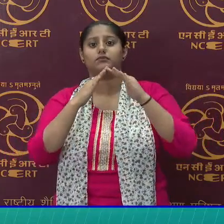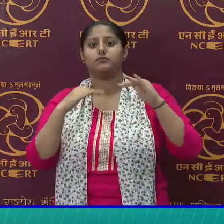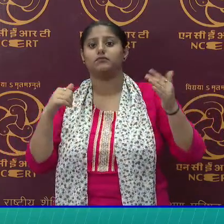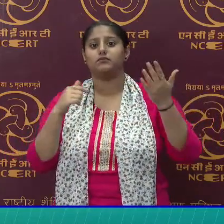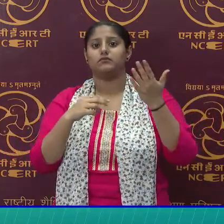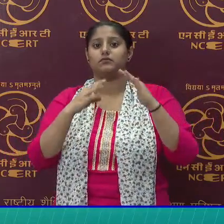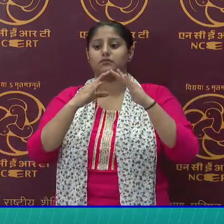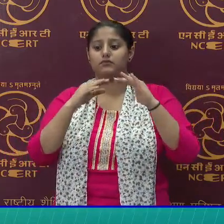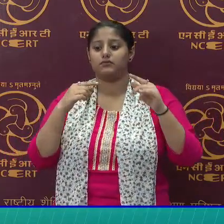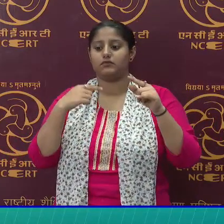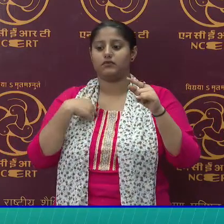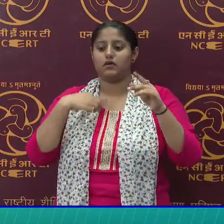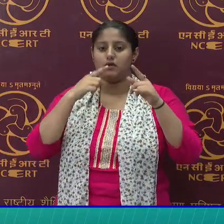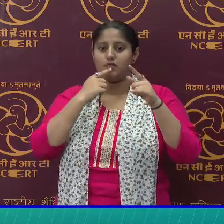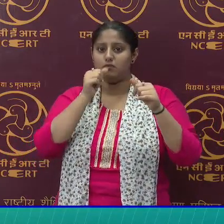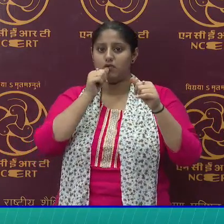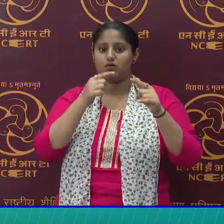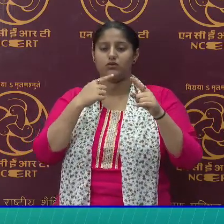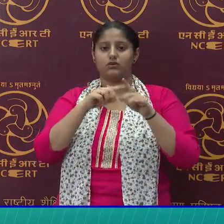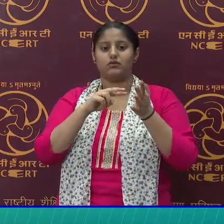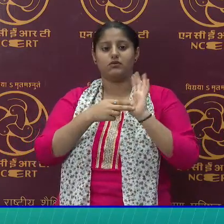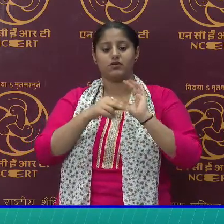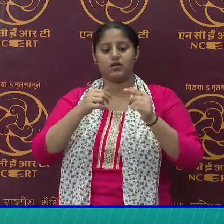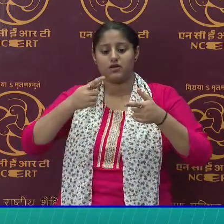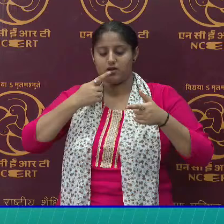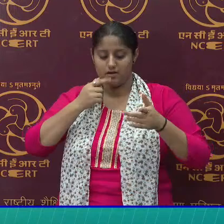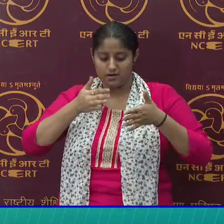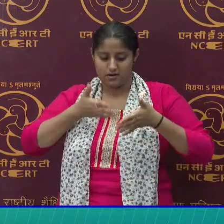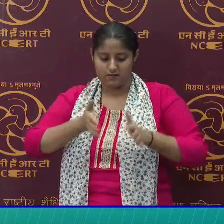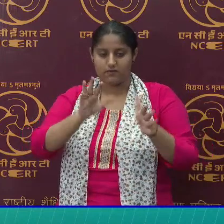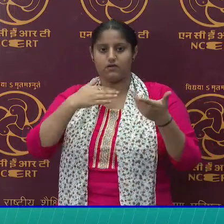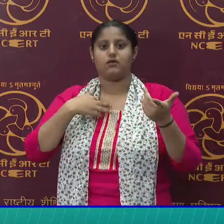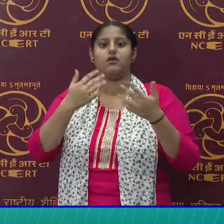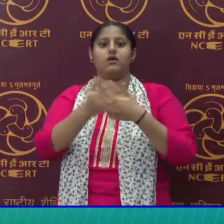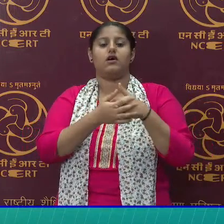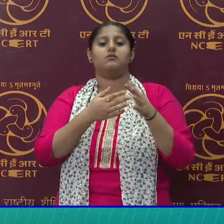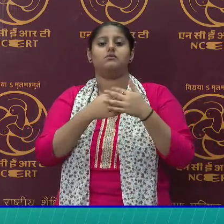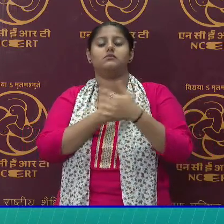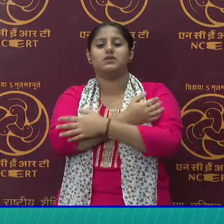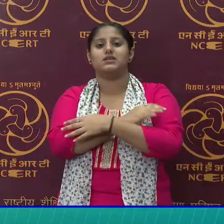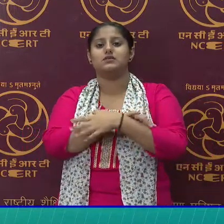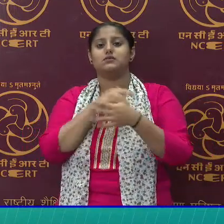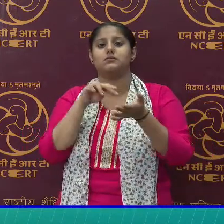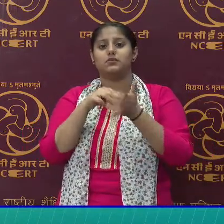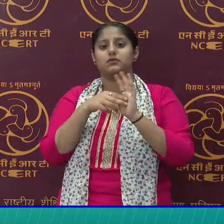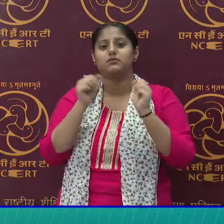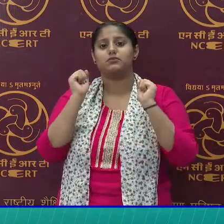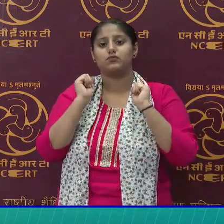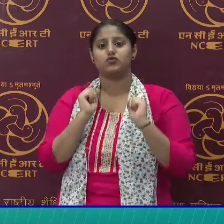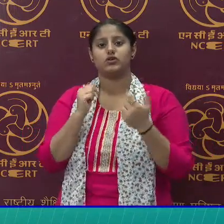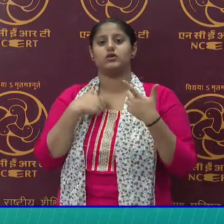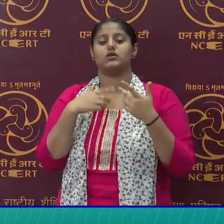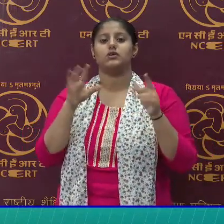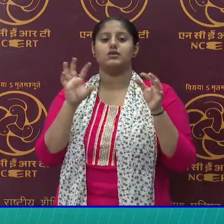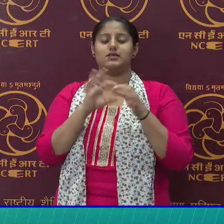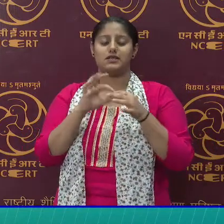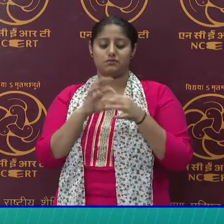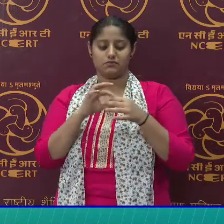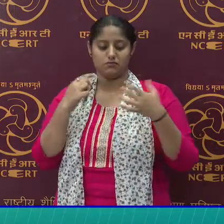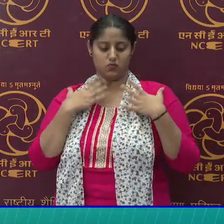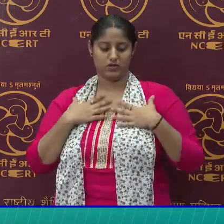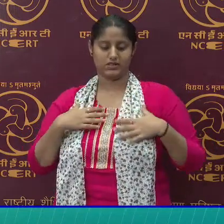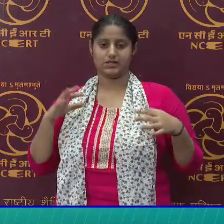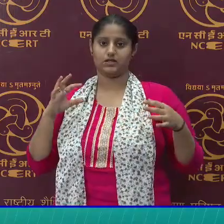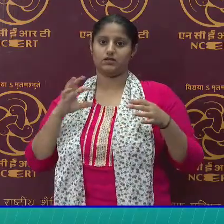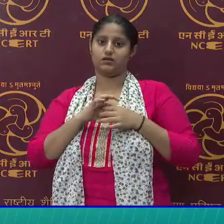mouth of the river, the arms of the chair, the eye of the needle. So body parts they have learnt in class